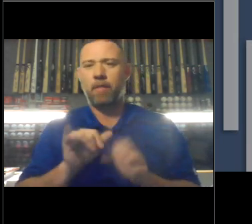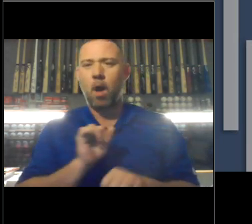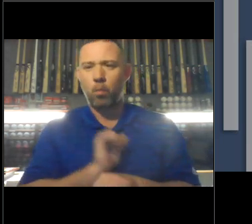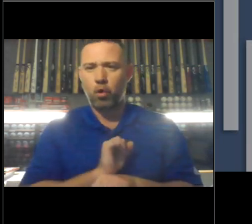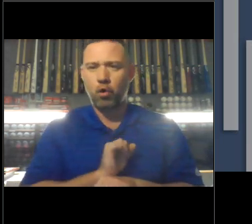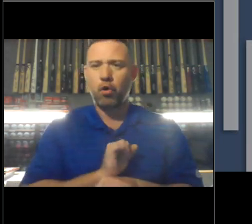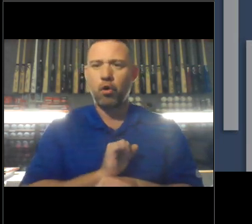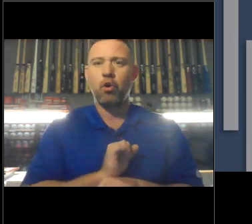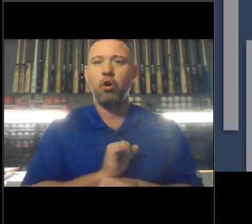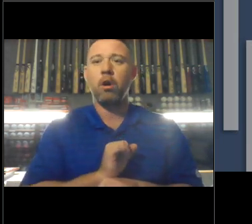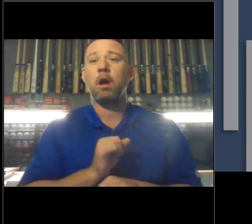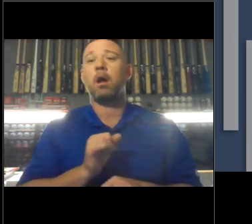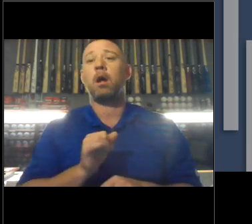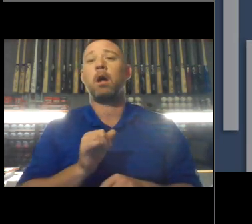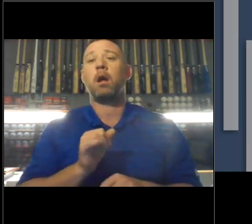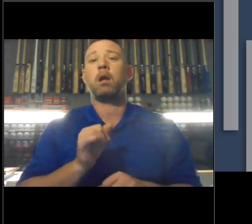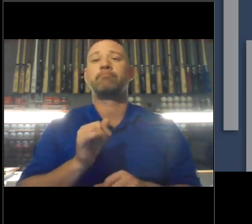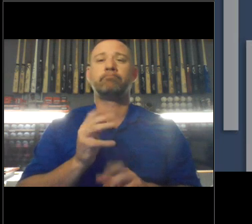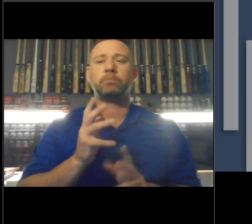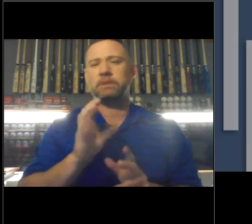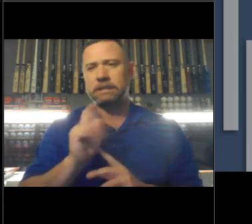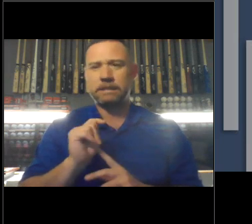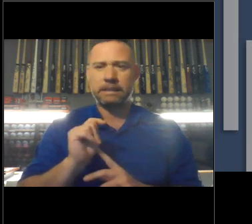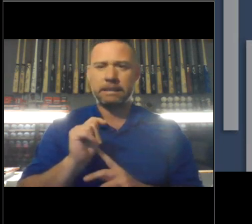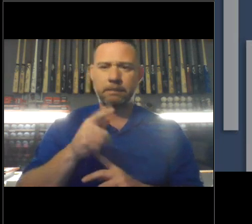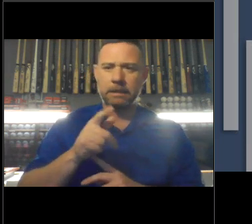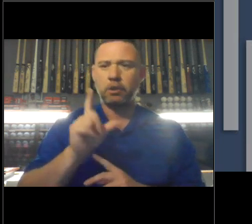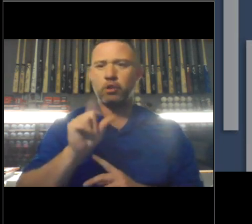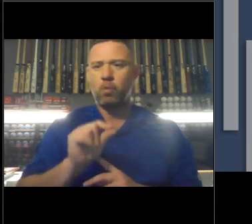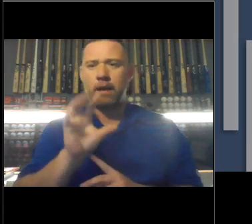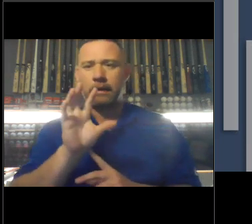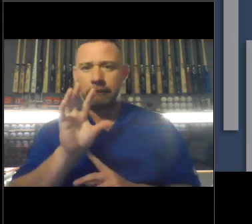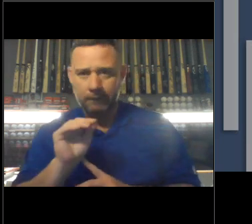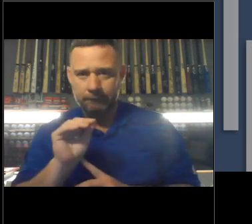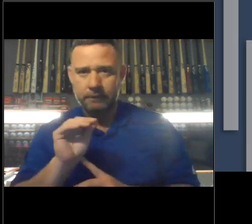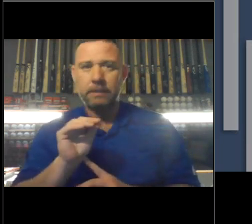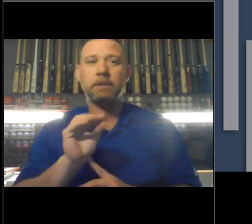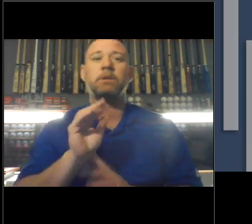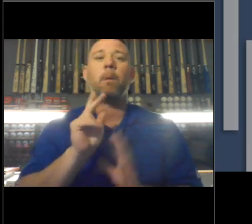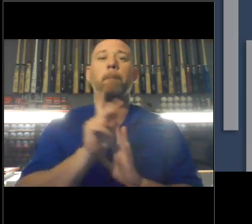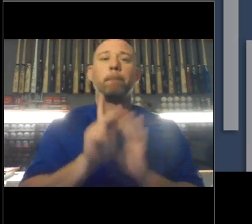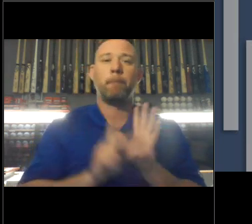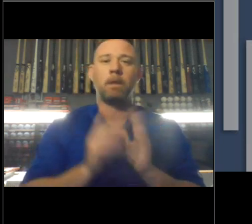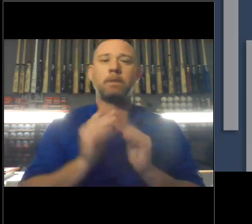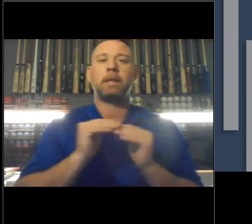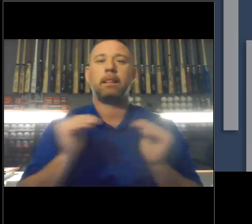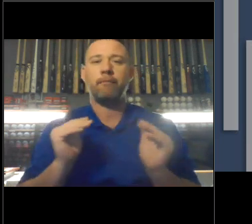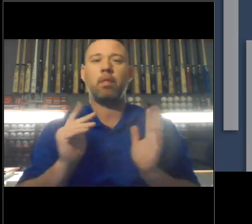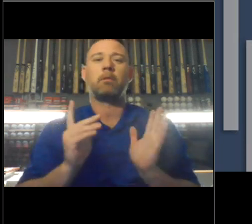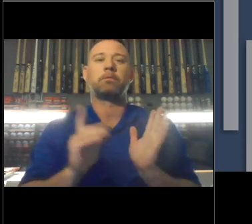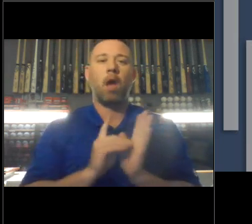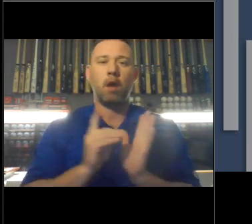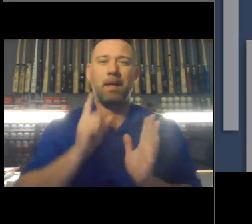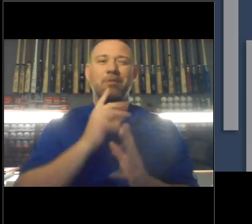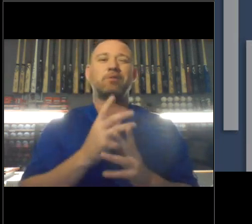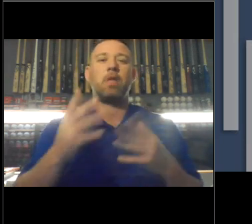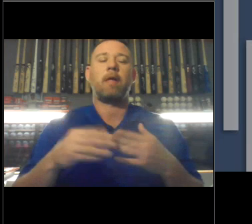would say, given that CTP 2050 is a policy level document, I think there's a lot of